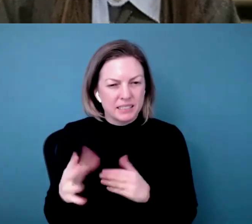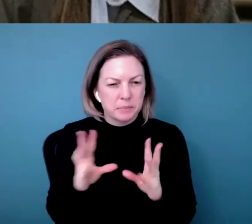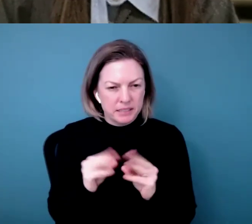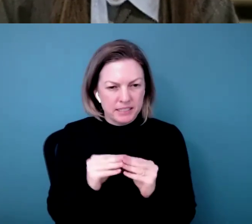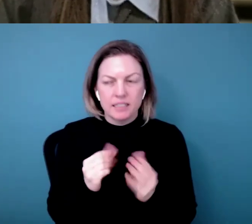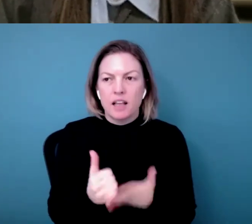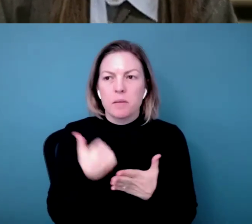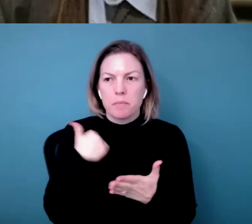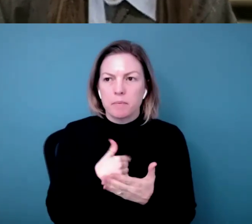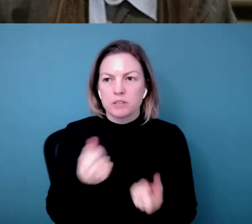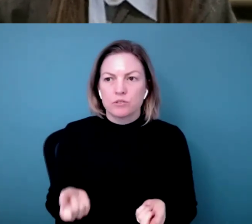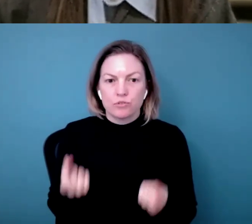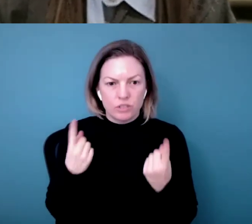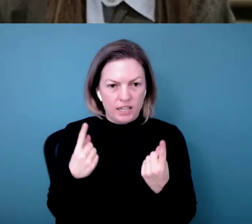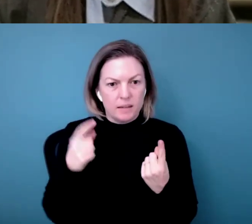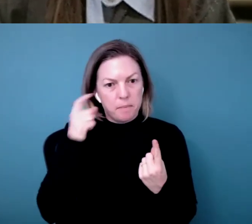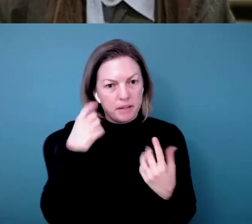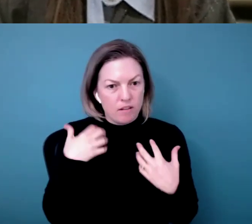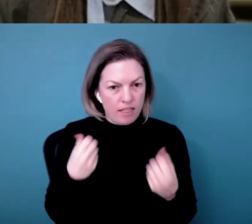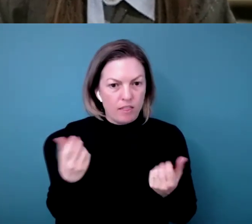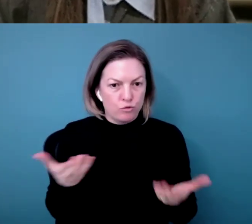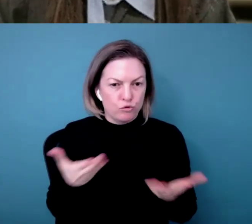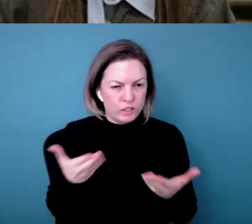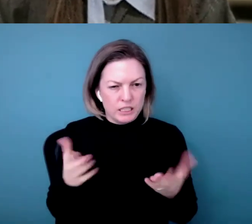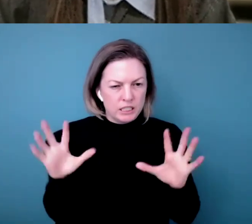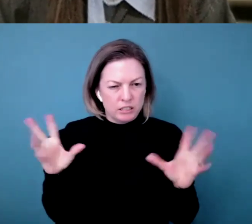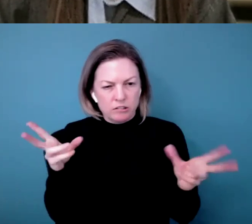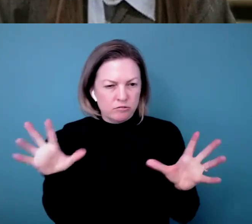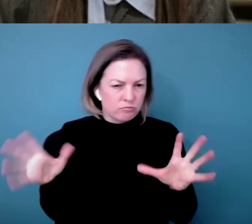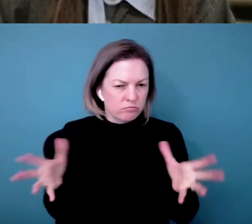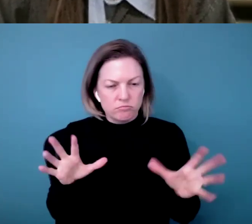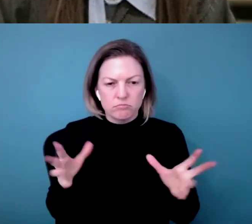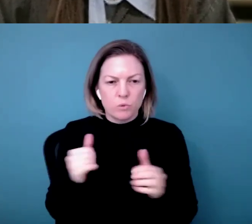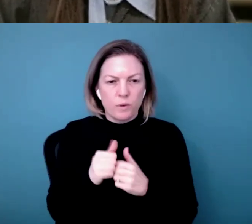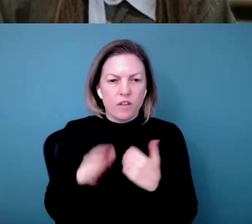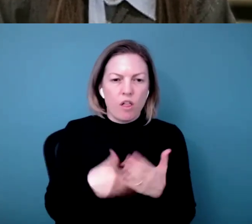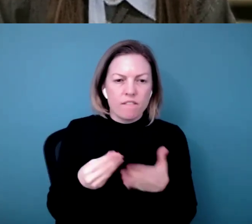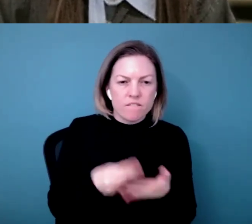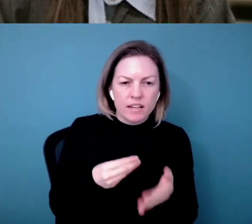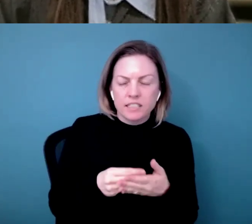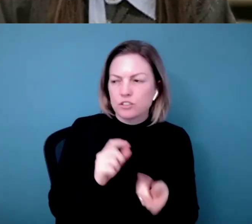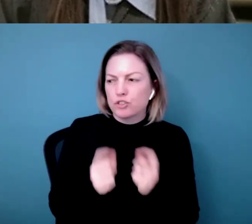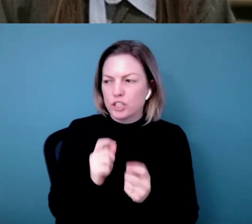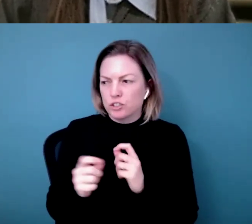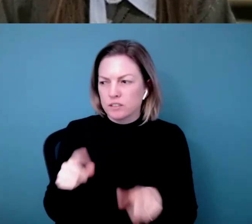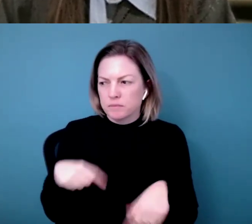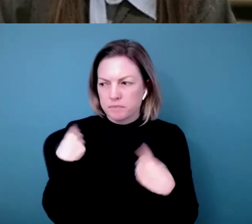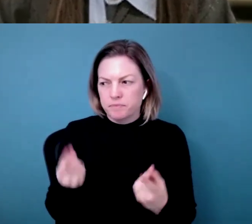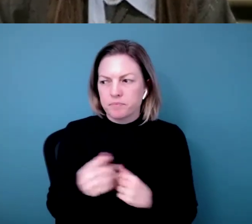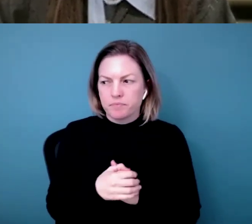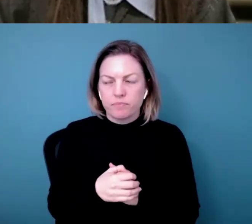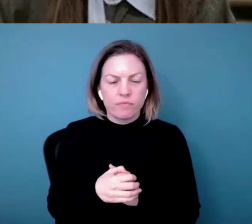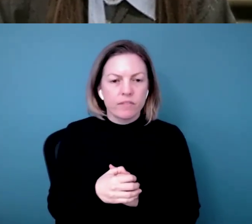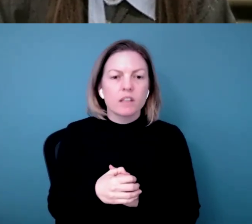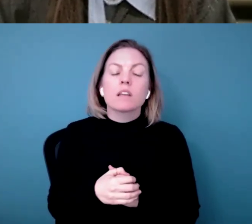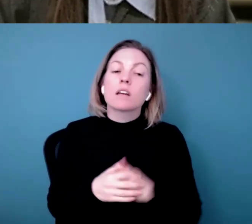us understand the mental health services landscape with all the funding changes that have been happening. Because I think in